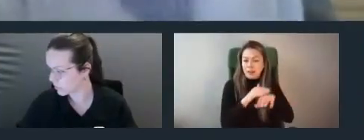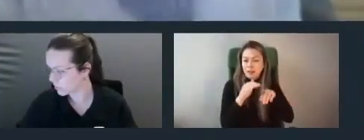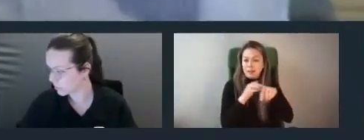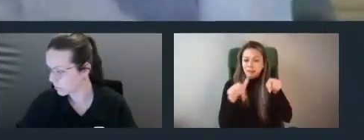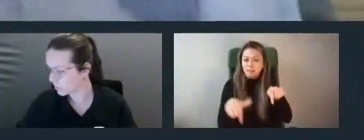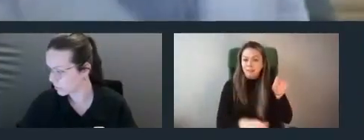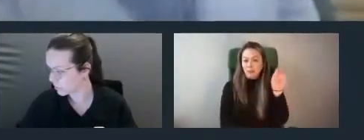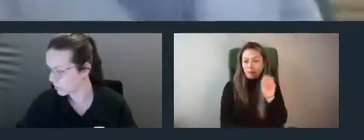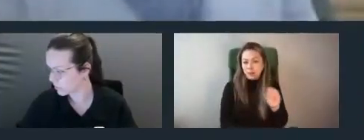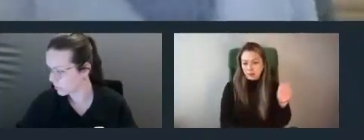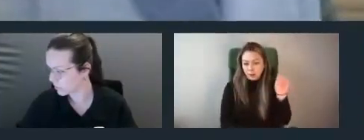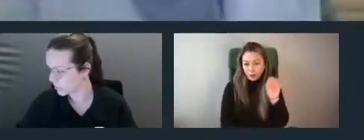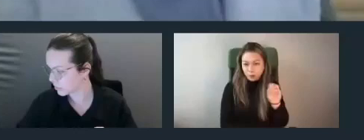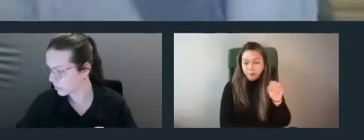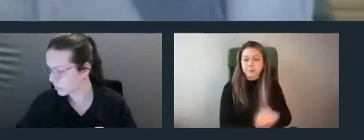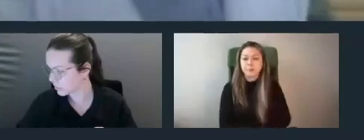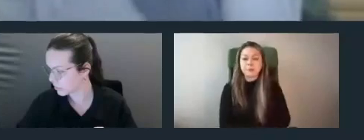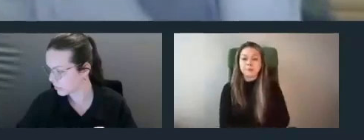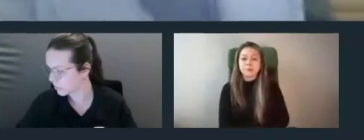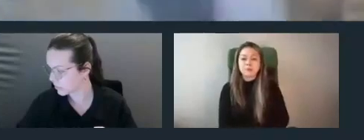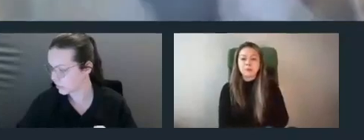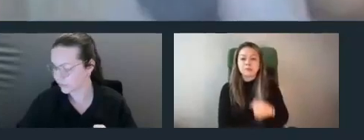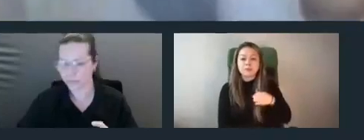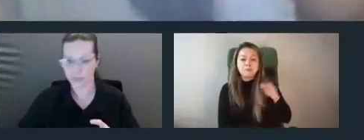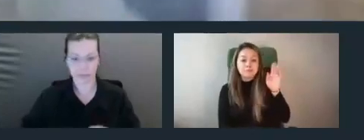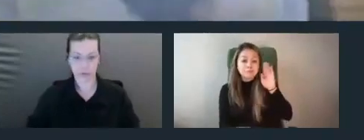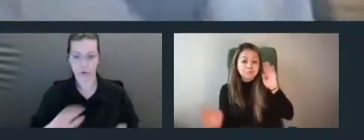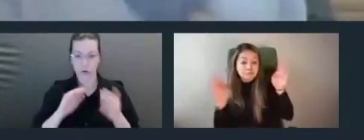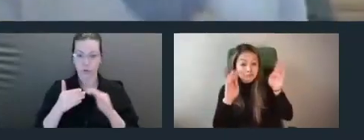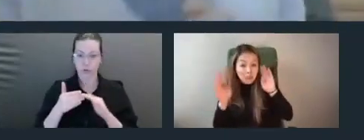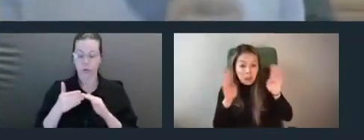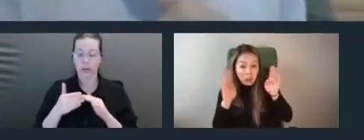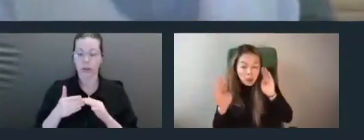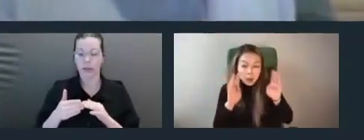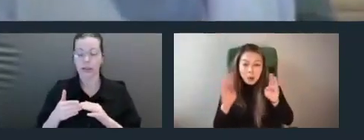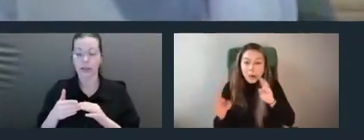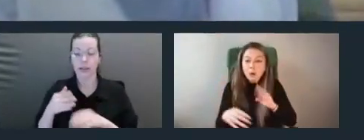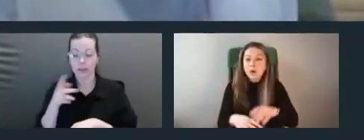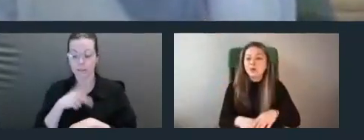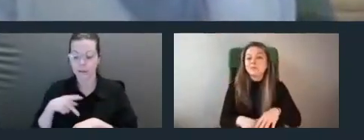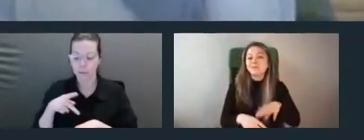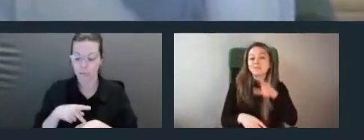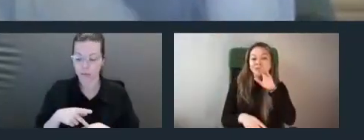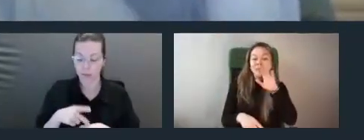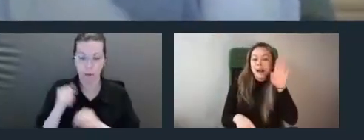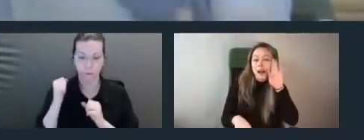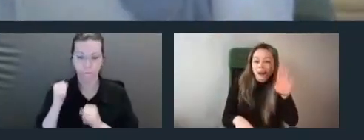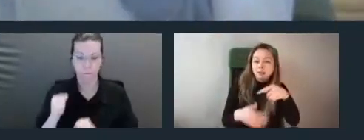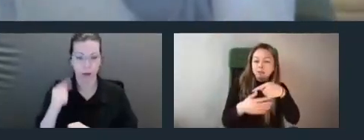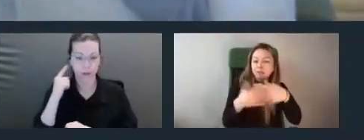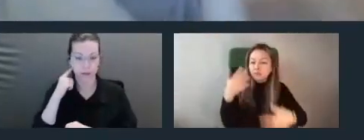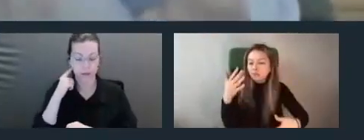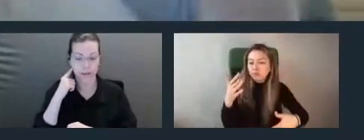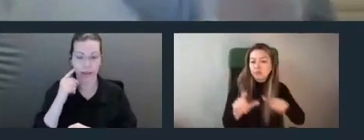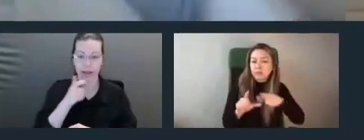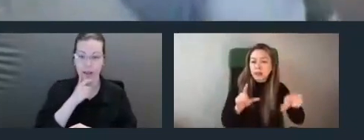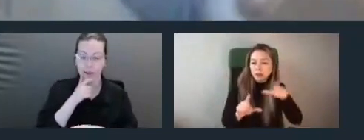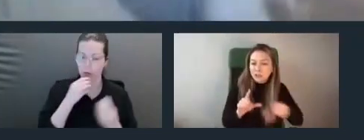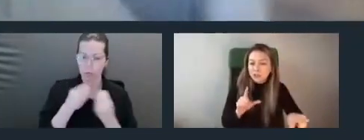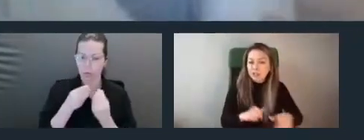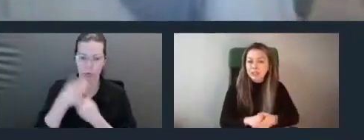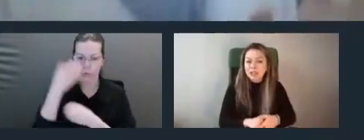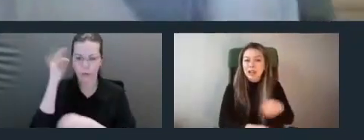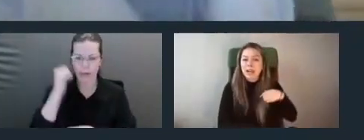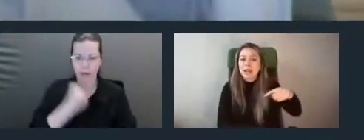Very much. Hello, everyone. Ciao, lehoma, ni hao, hola. I think I covered the